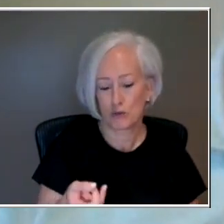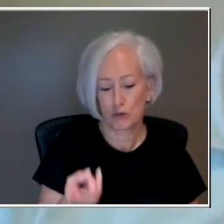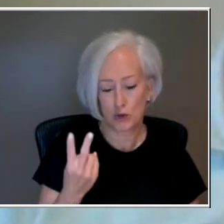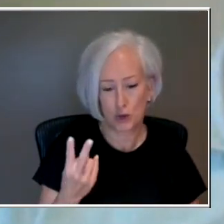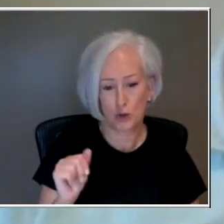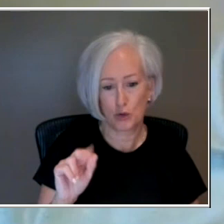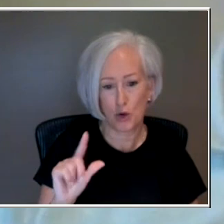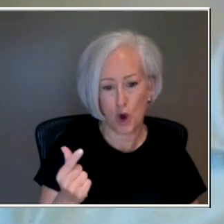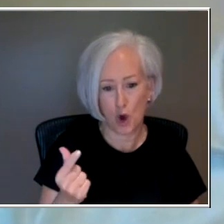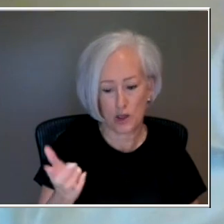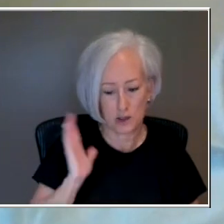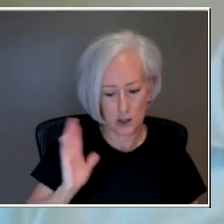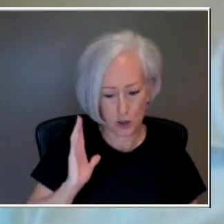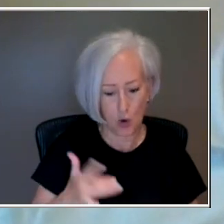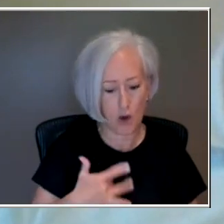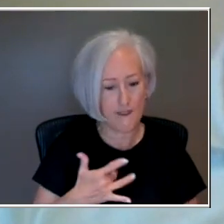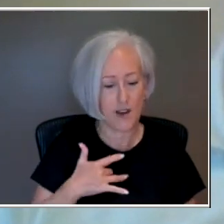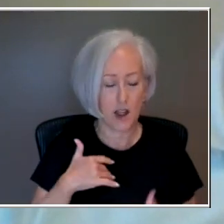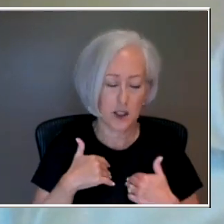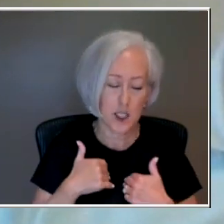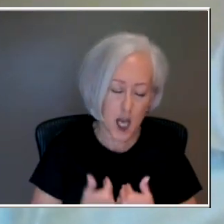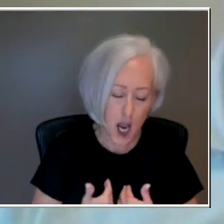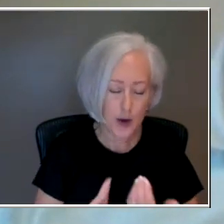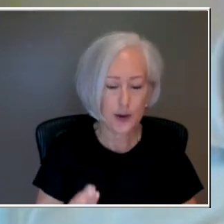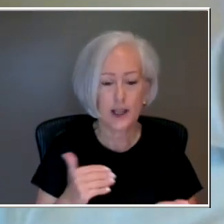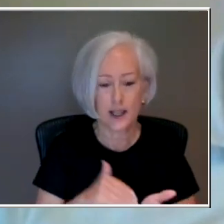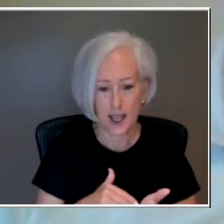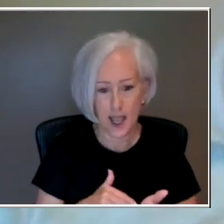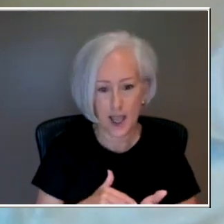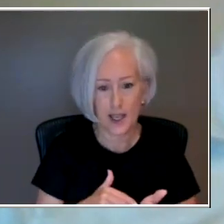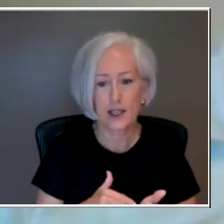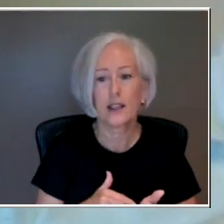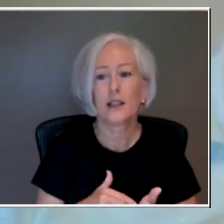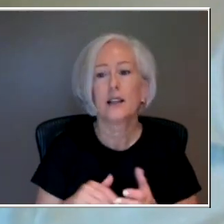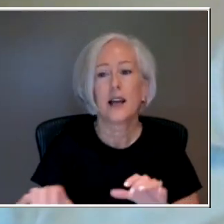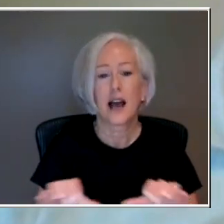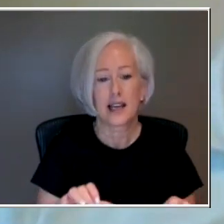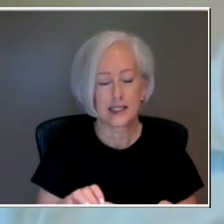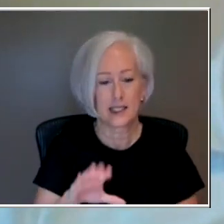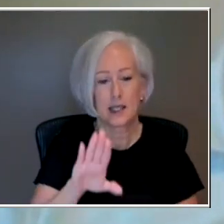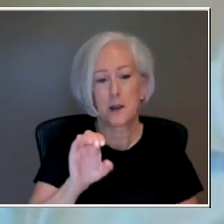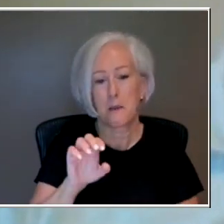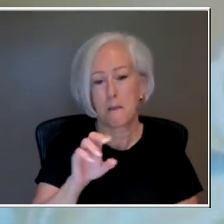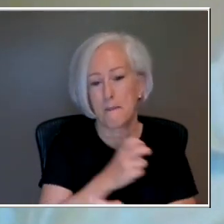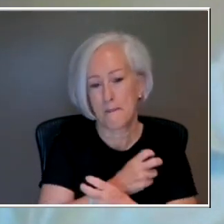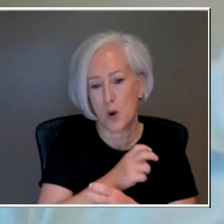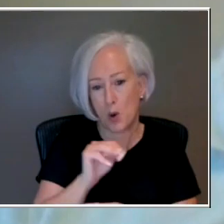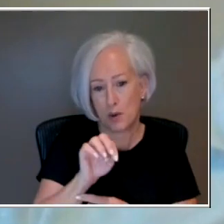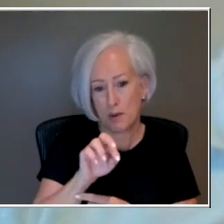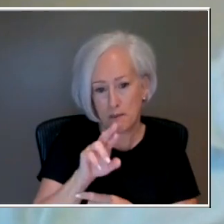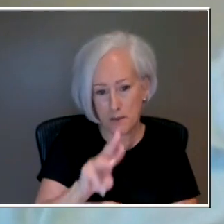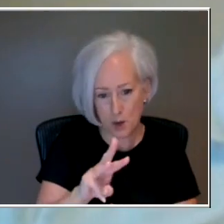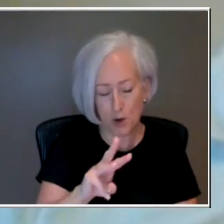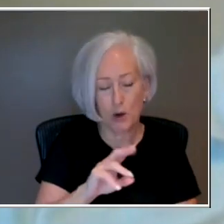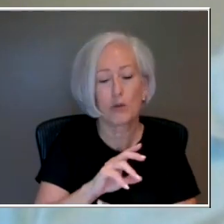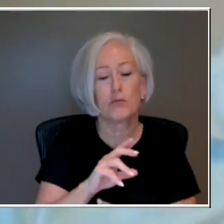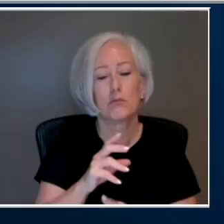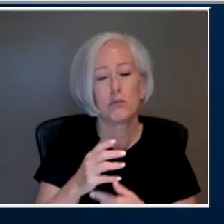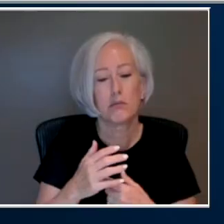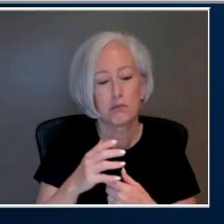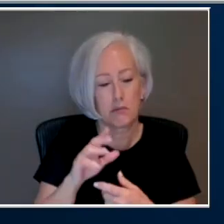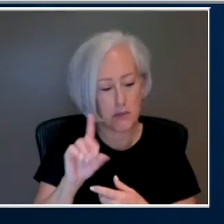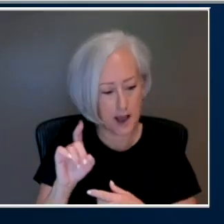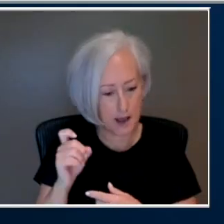tired again, and so I had blood work done, or actually a bone marrow biopsy done, and it showed it had progressed to myelofibrosis. So